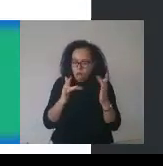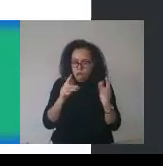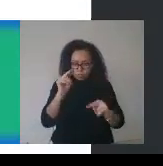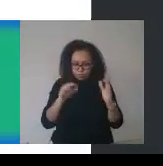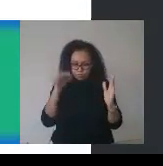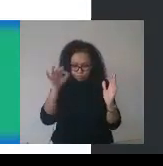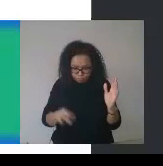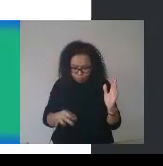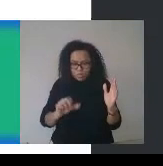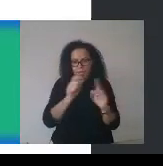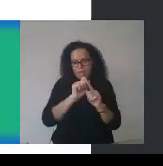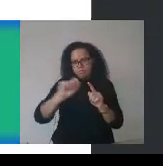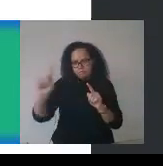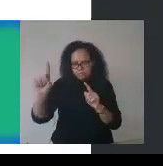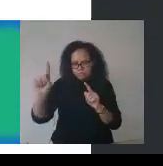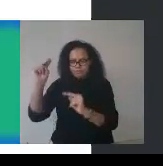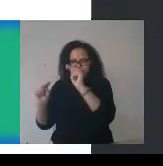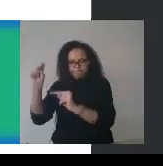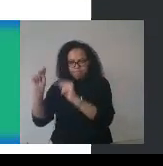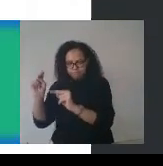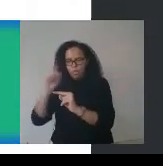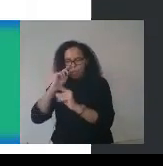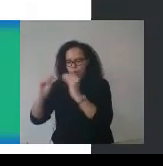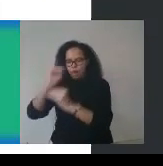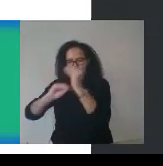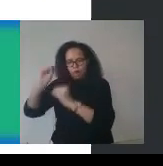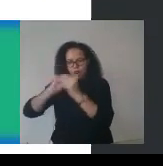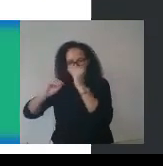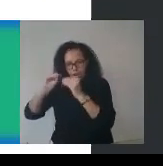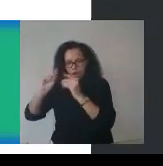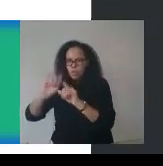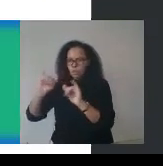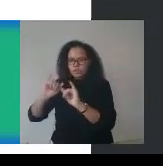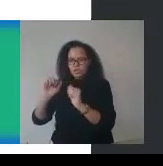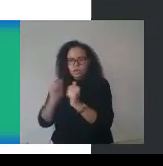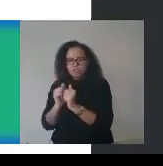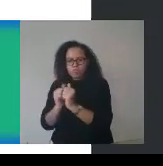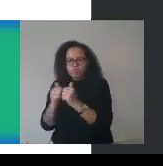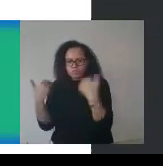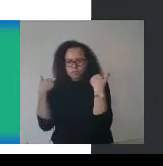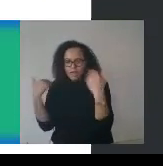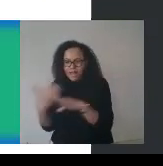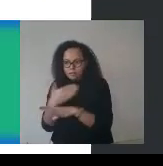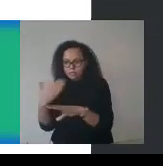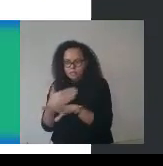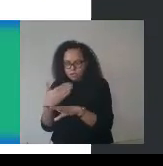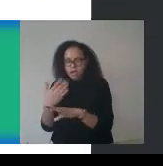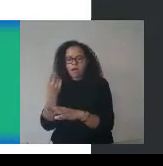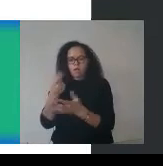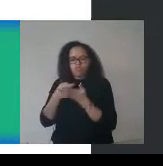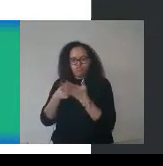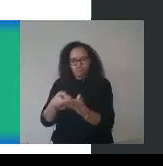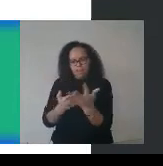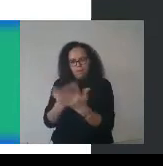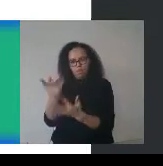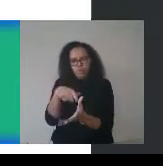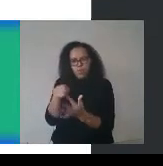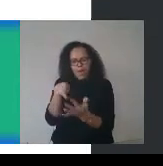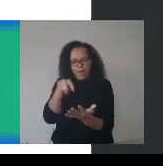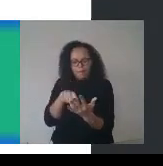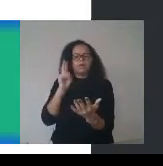our Good Boost server, which will then calculate the most appropriate exercises for that individual and recommend it straight through to the app. The user